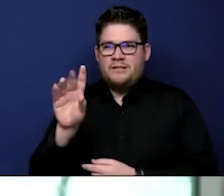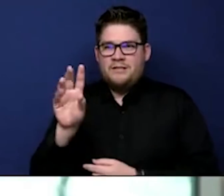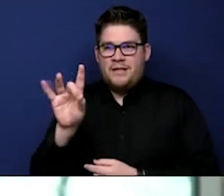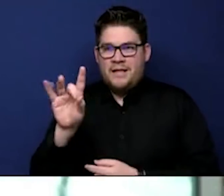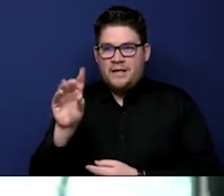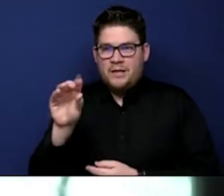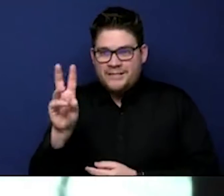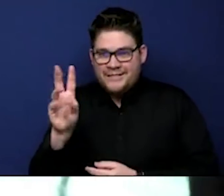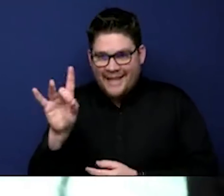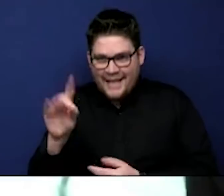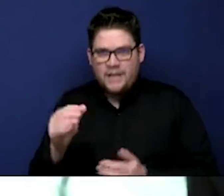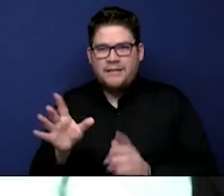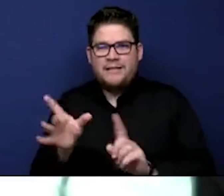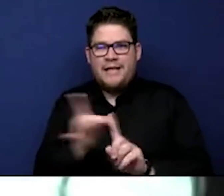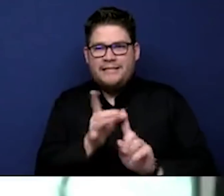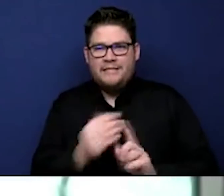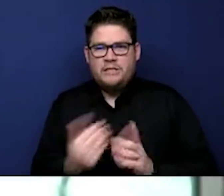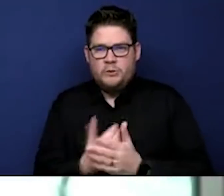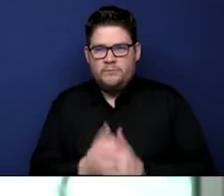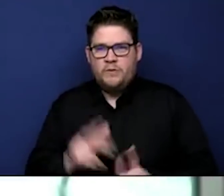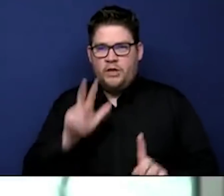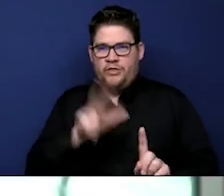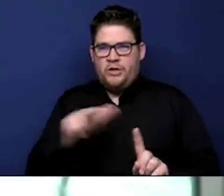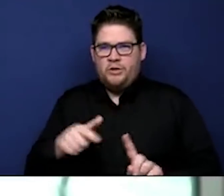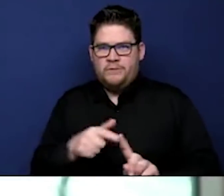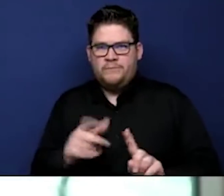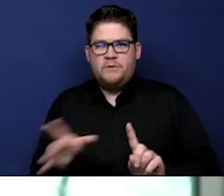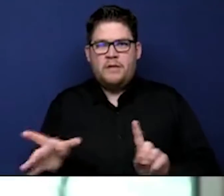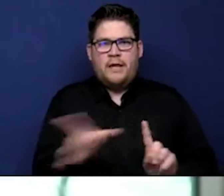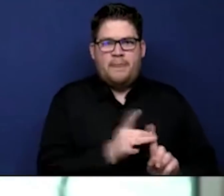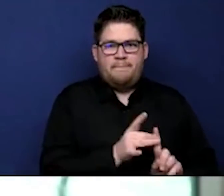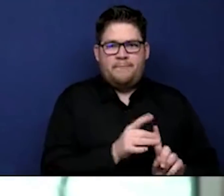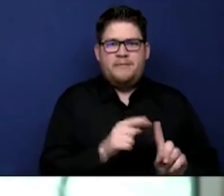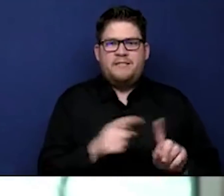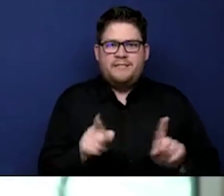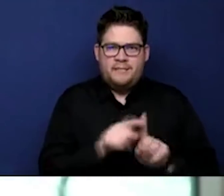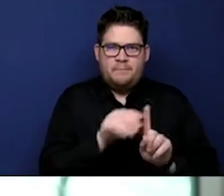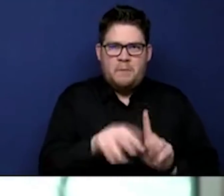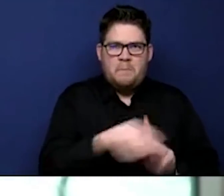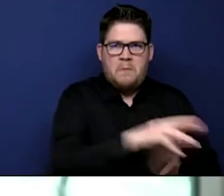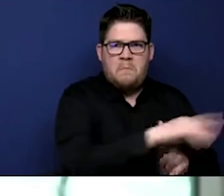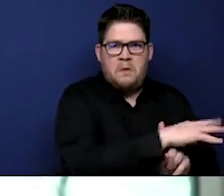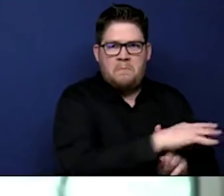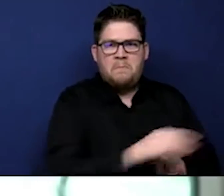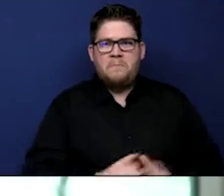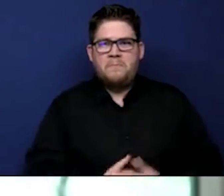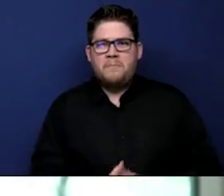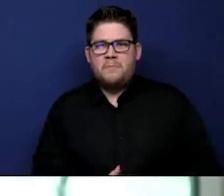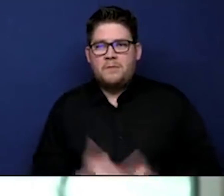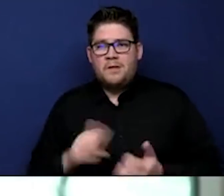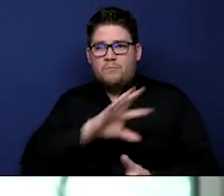Columbia, 33 of whom were epidemiologically linked cases. So that brings our total to